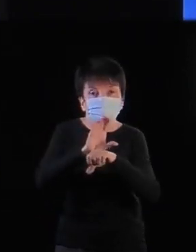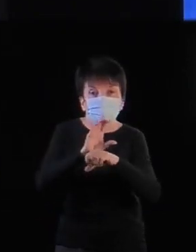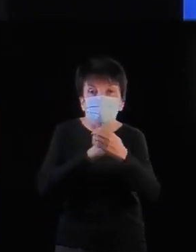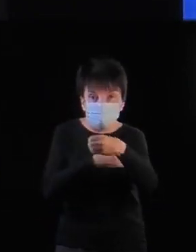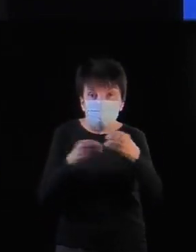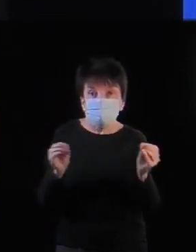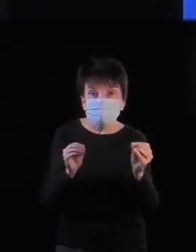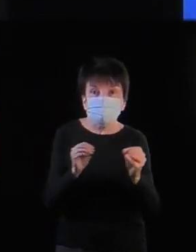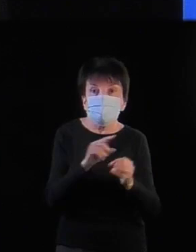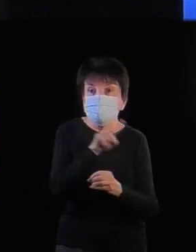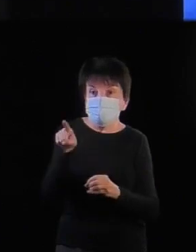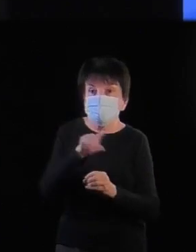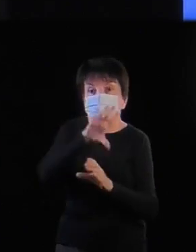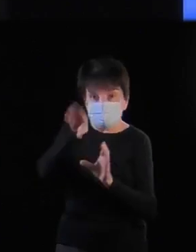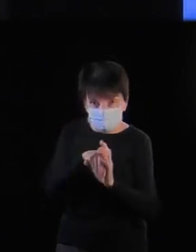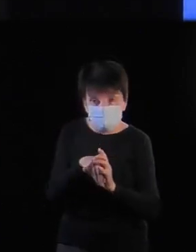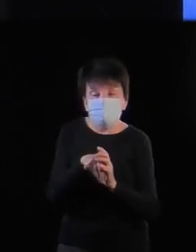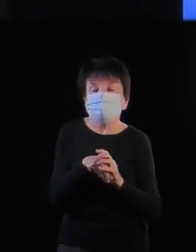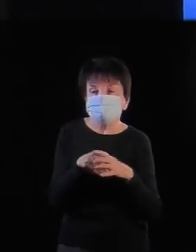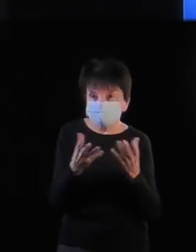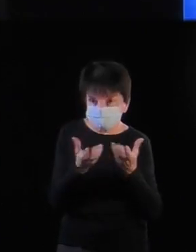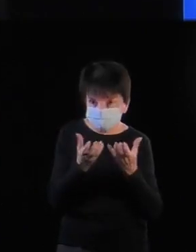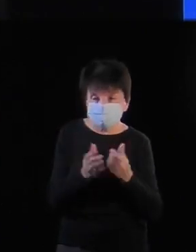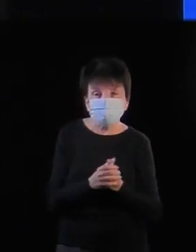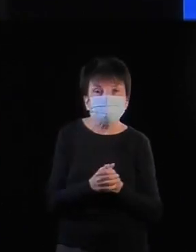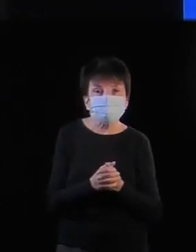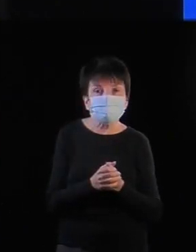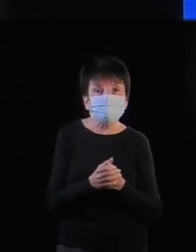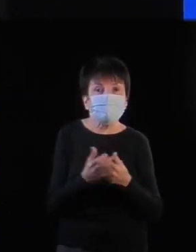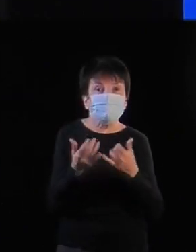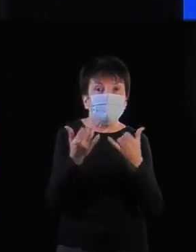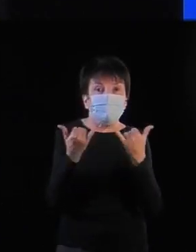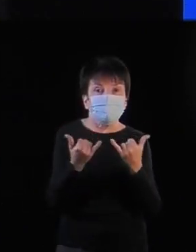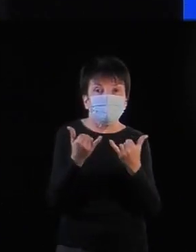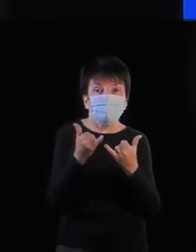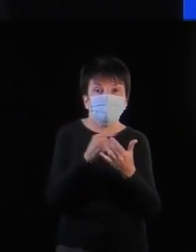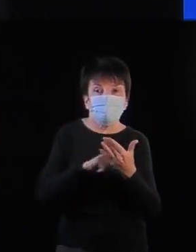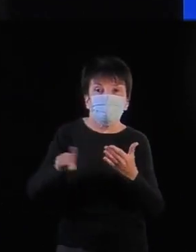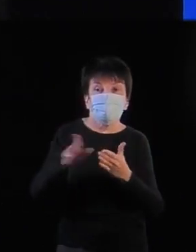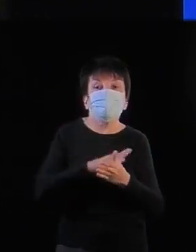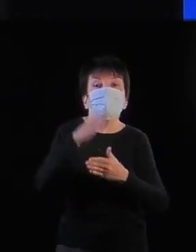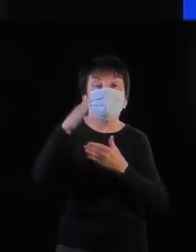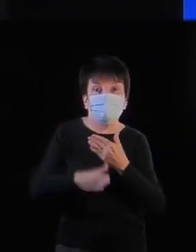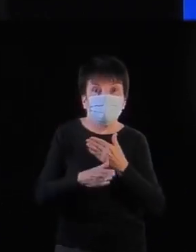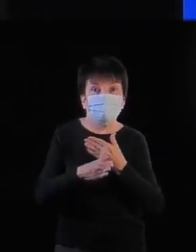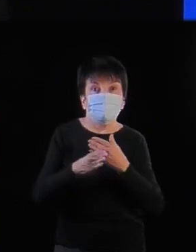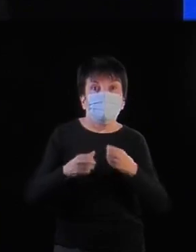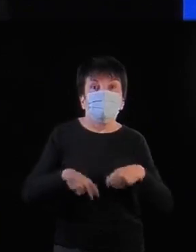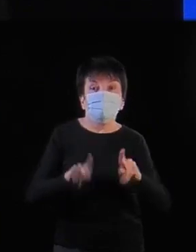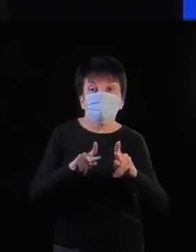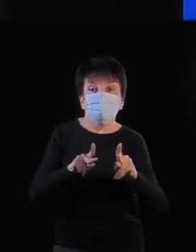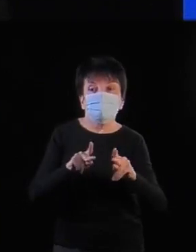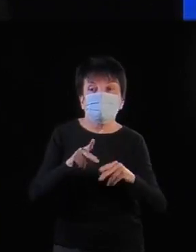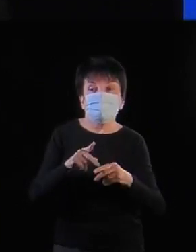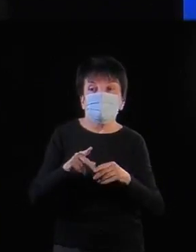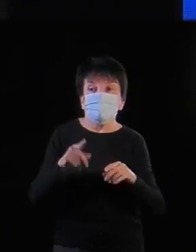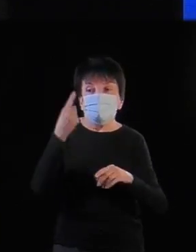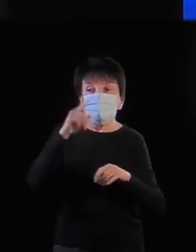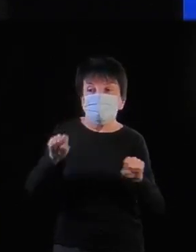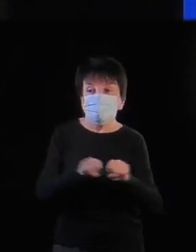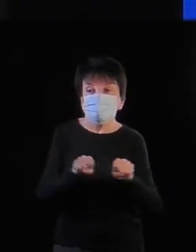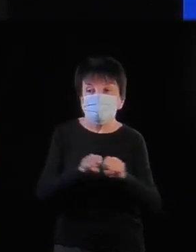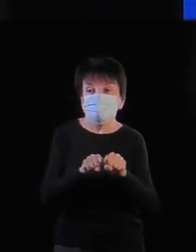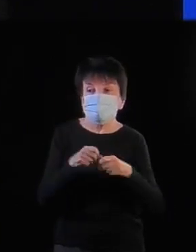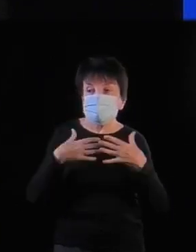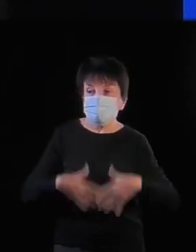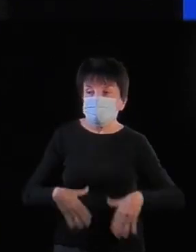amazing outreach. And today, or this weekend, is an opportunity for us to bring shoes and clothing